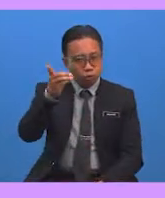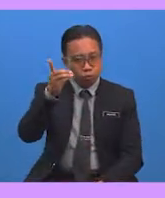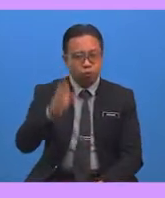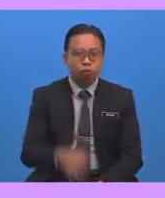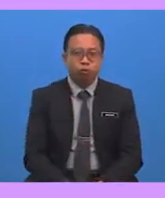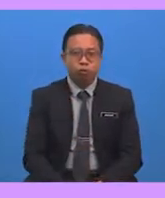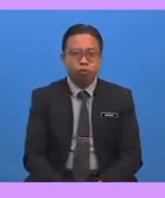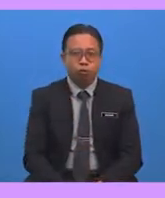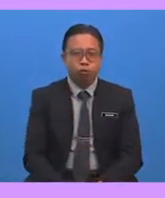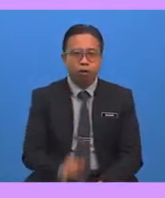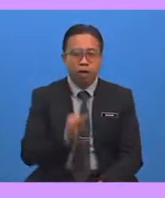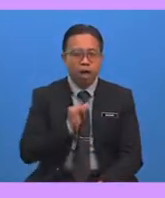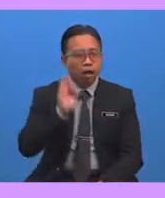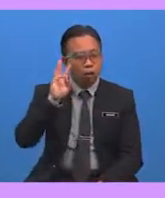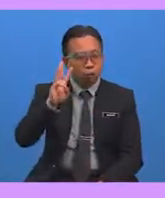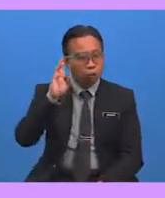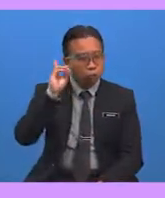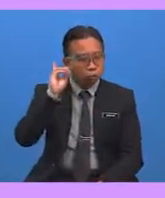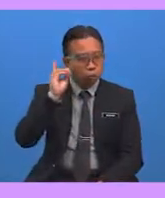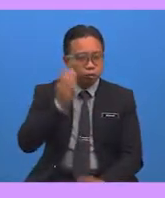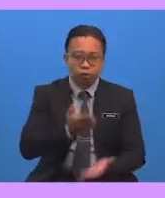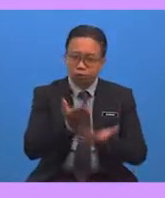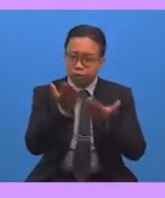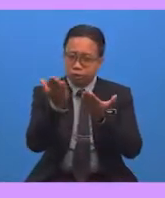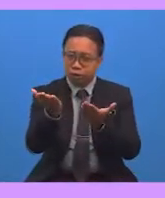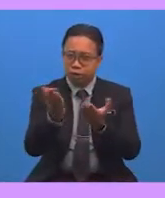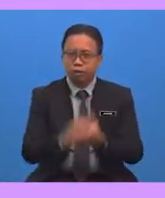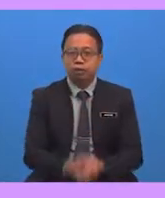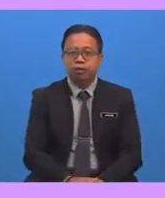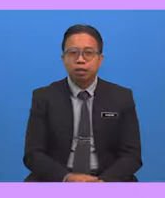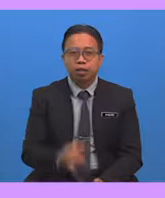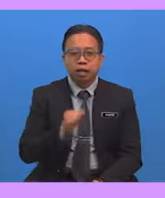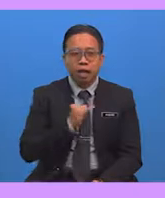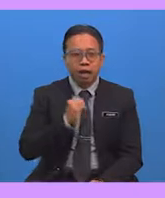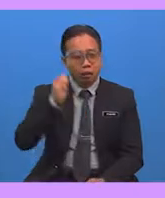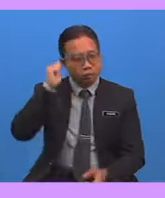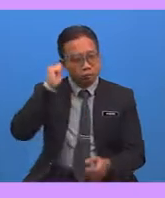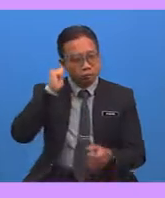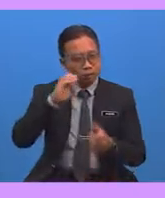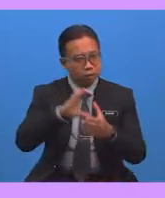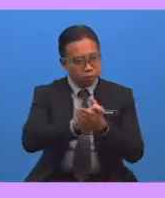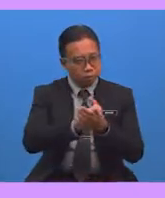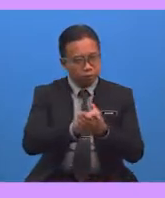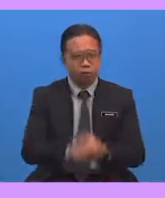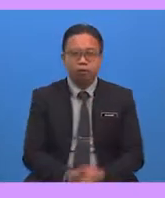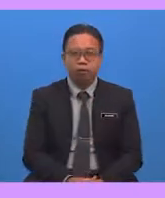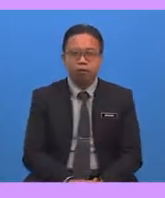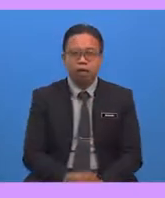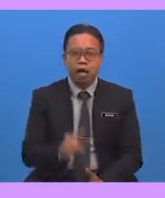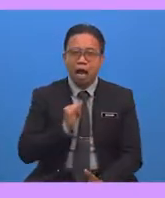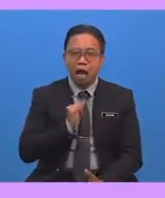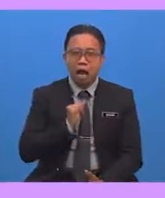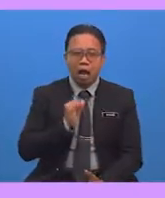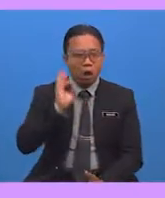... I would suggest that ... I believe that ... I would